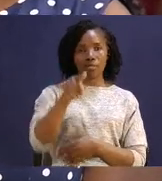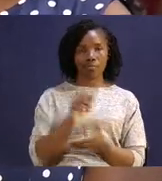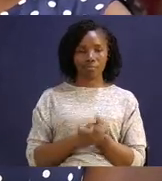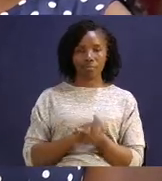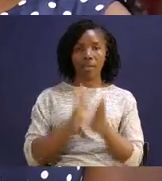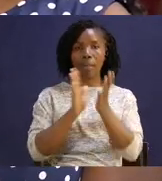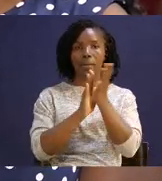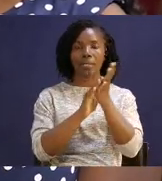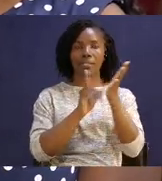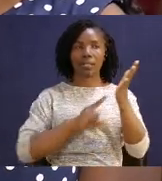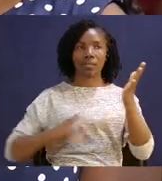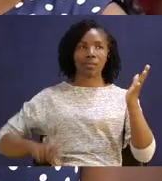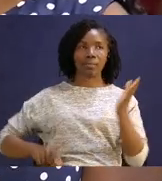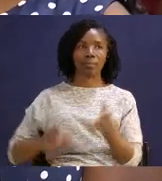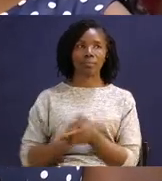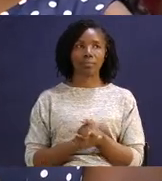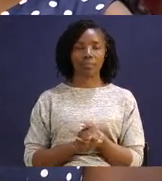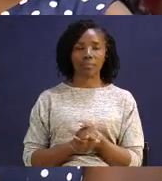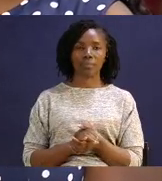Wanasifiwe.